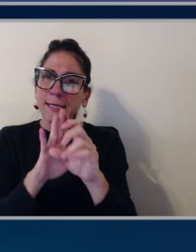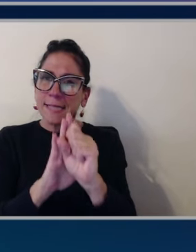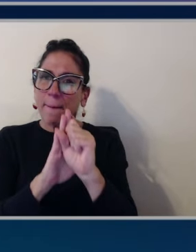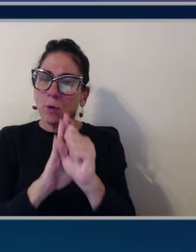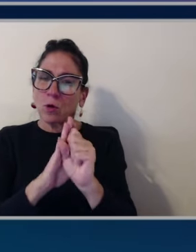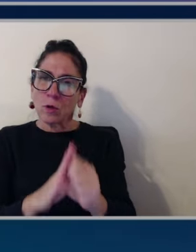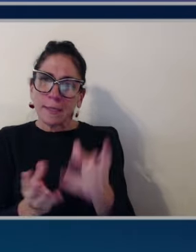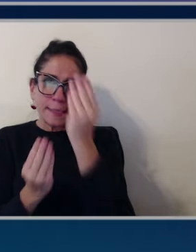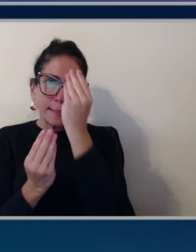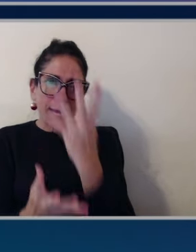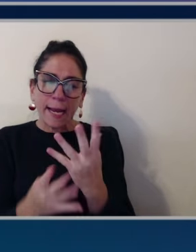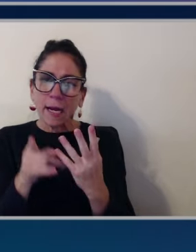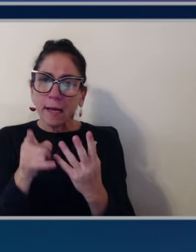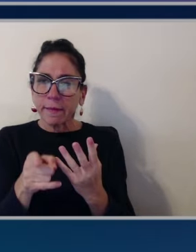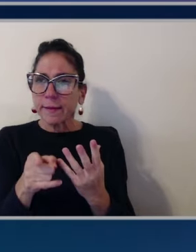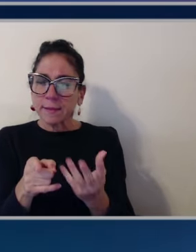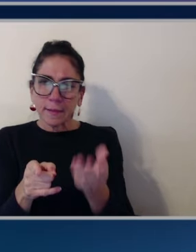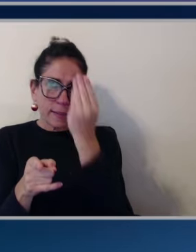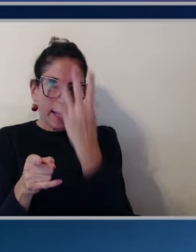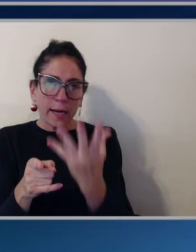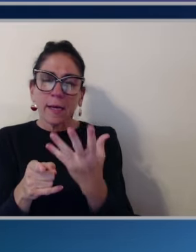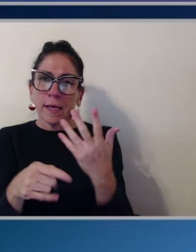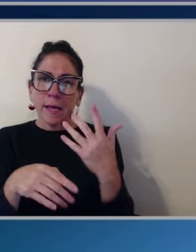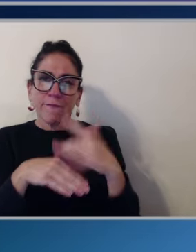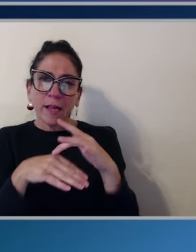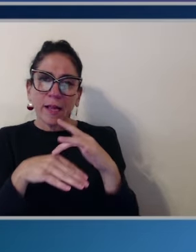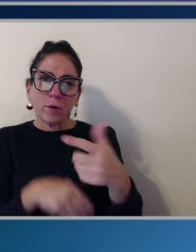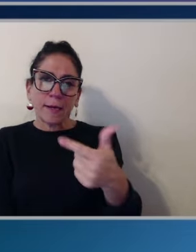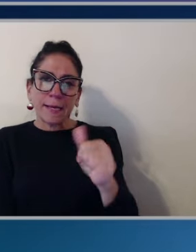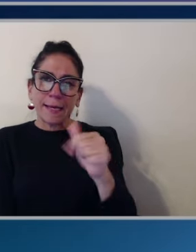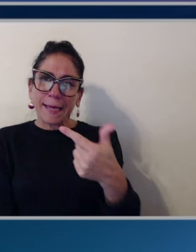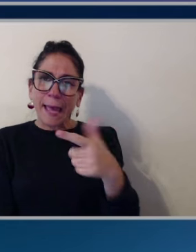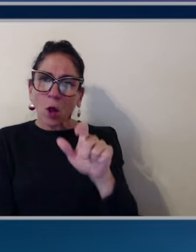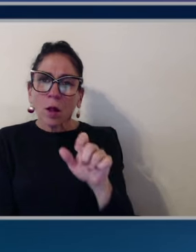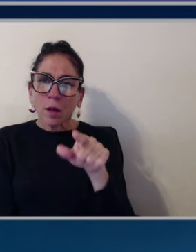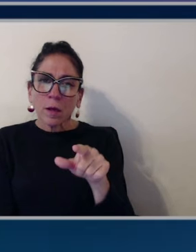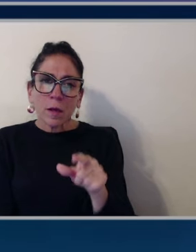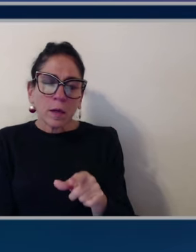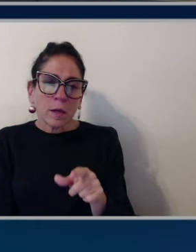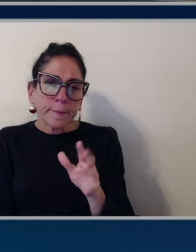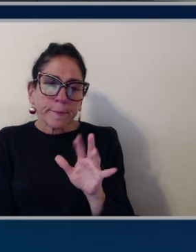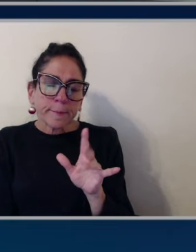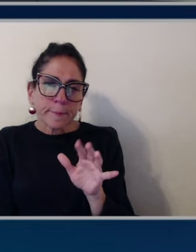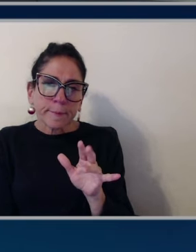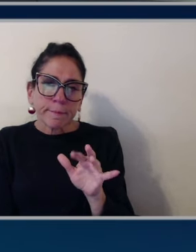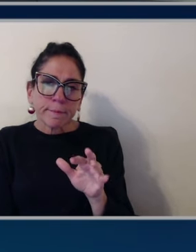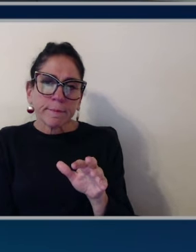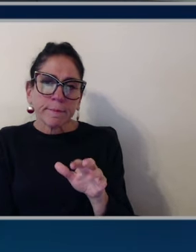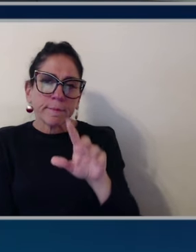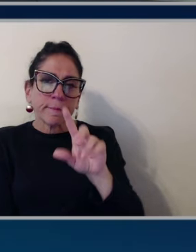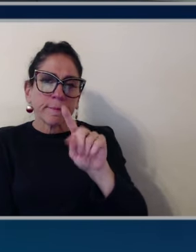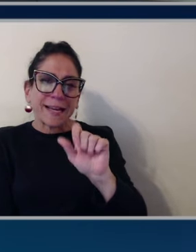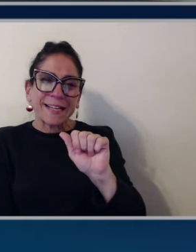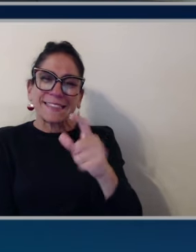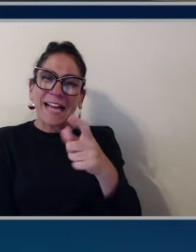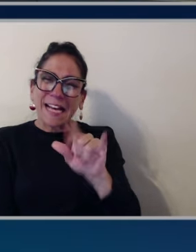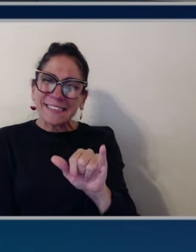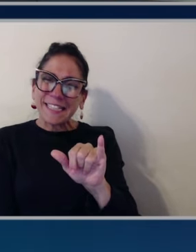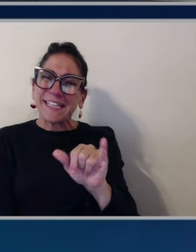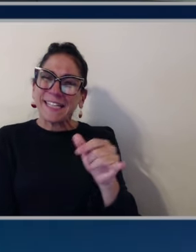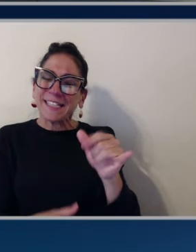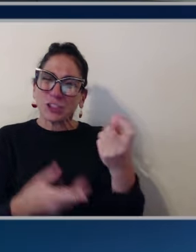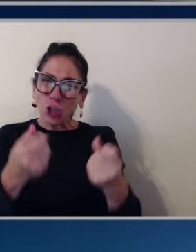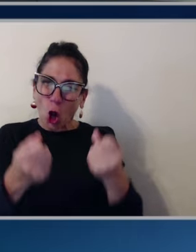is a data that is available in Kaggle. It's to predict the taxi fares in New York.